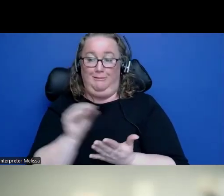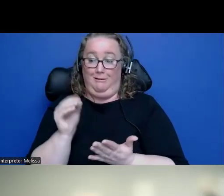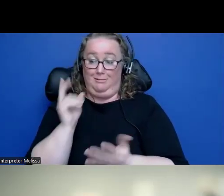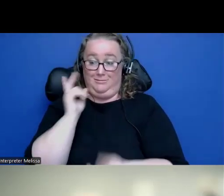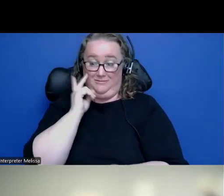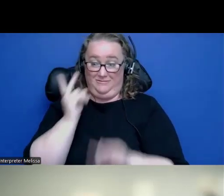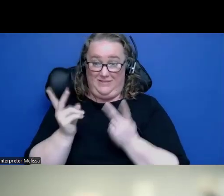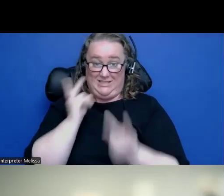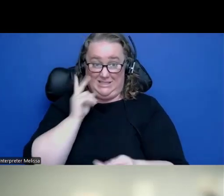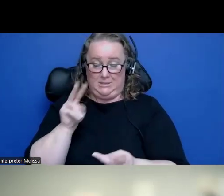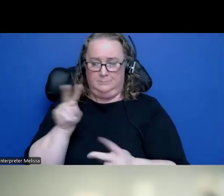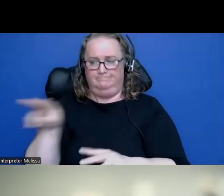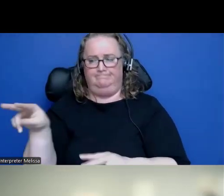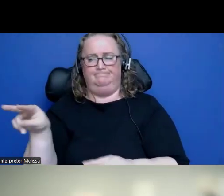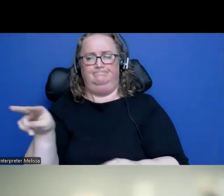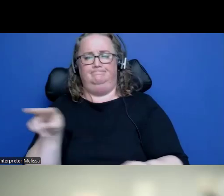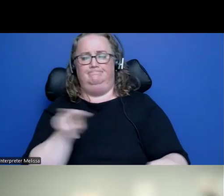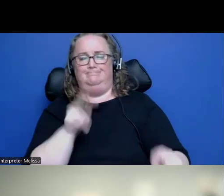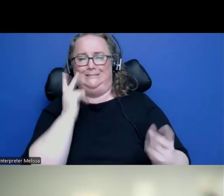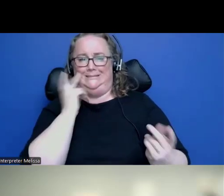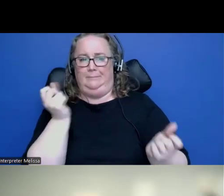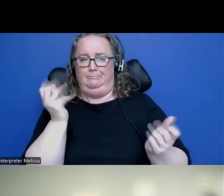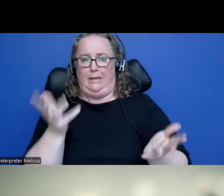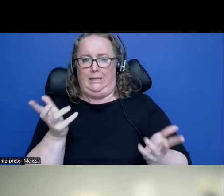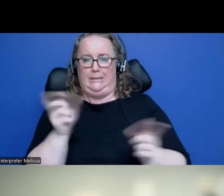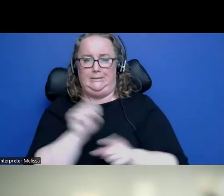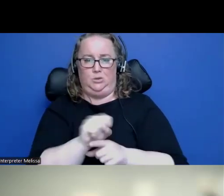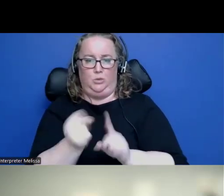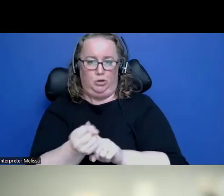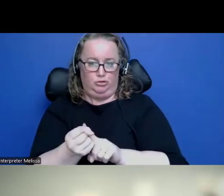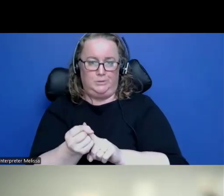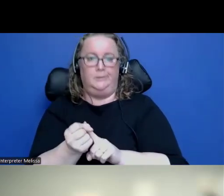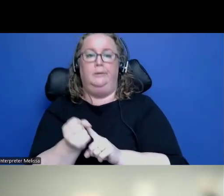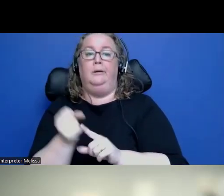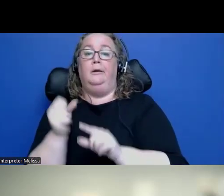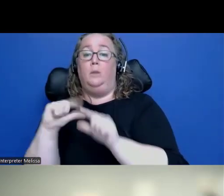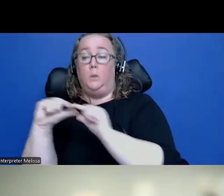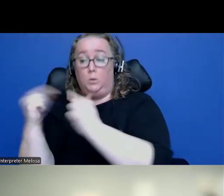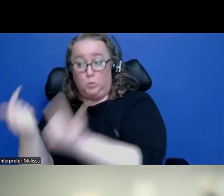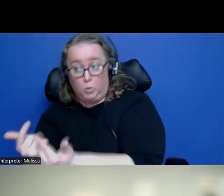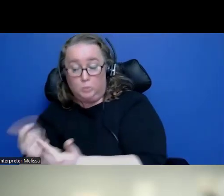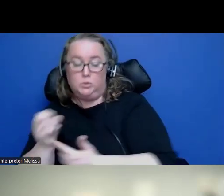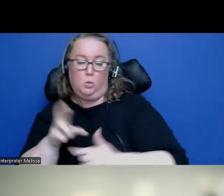observed differences in groups and access to clinicians